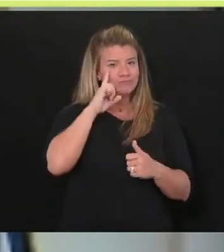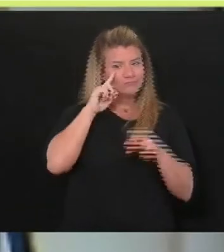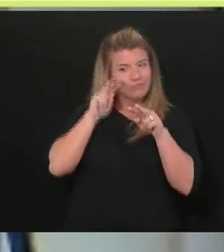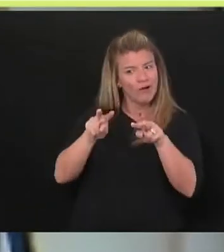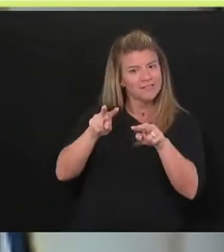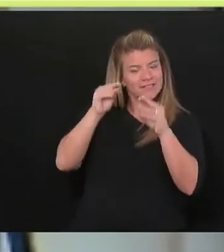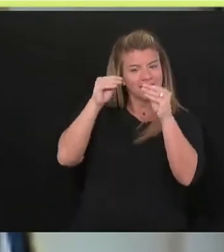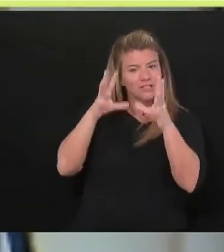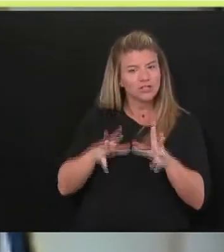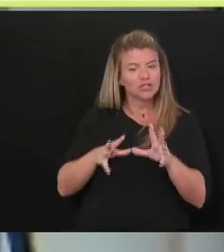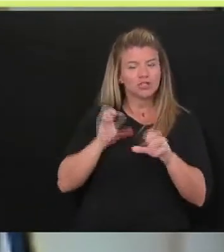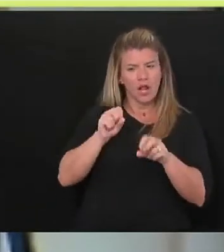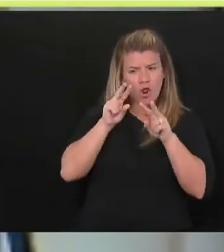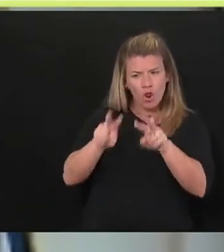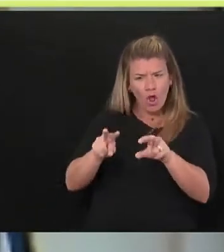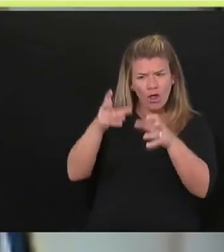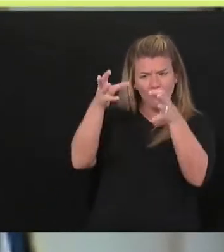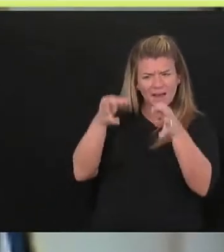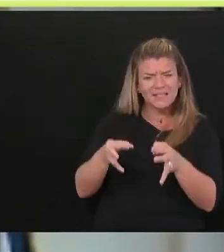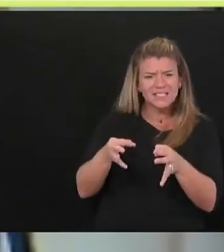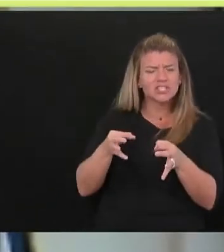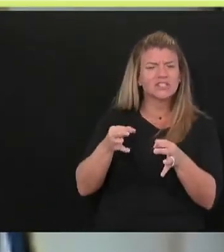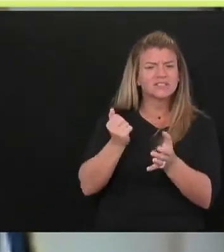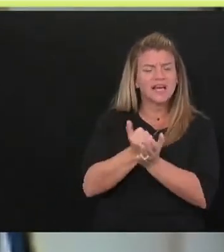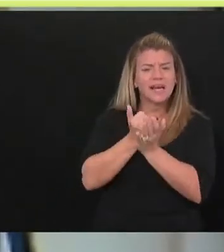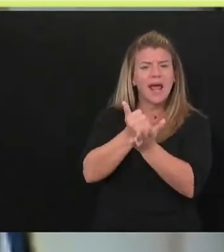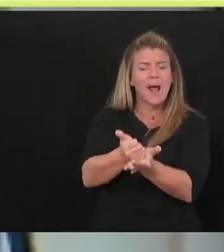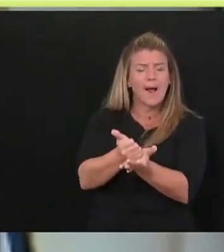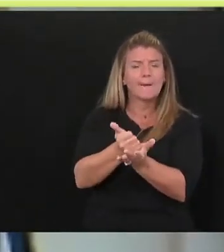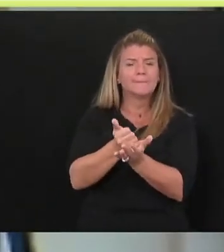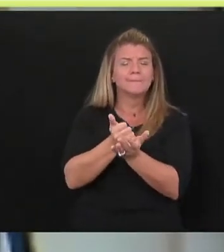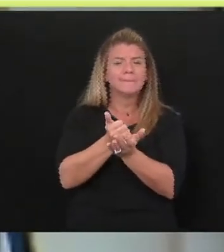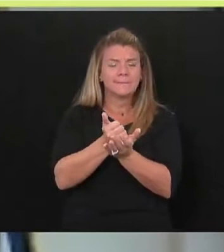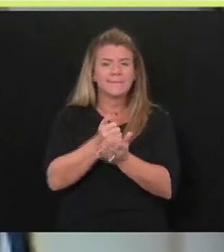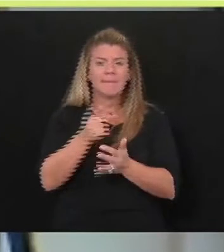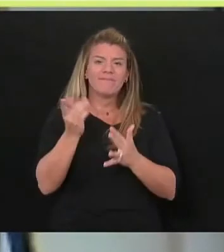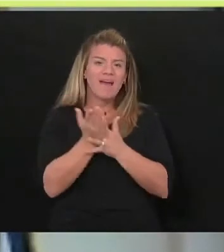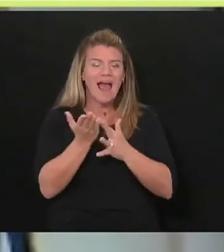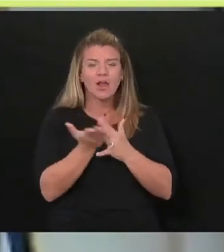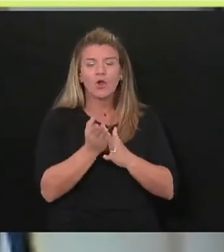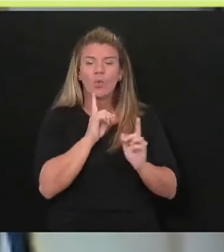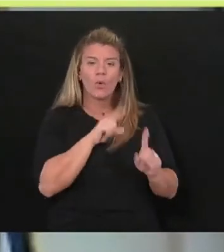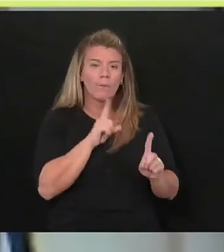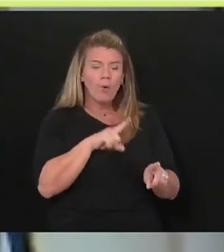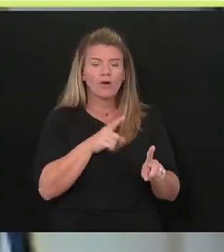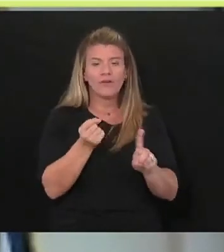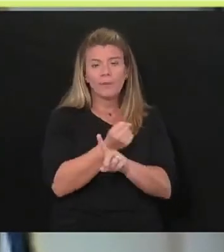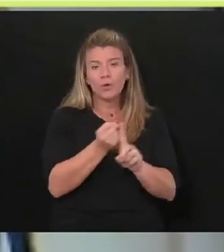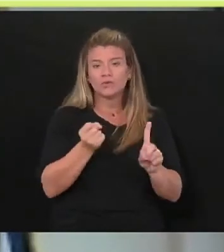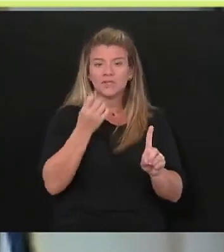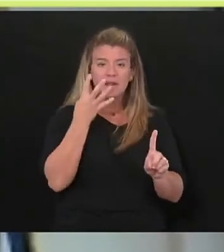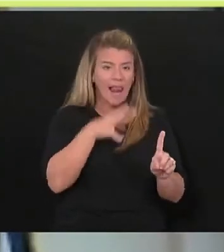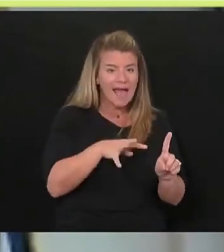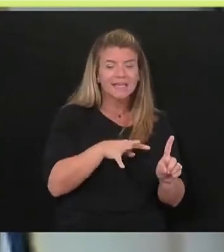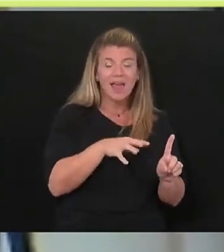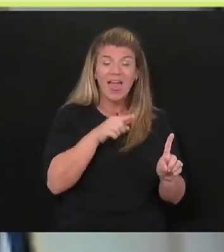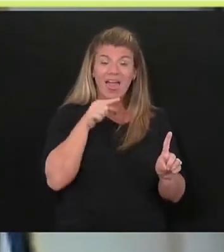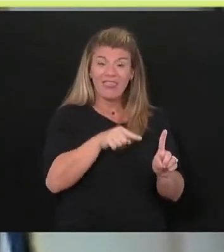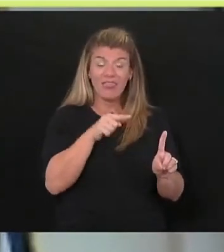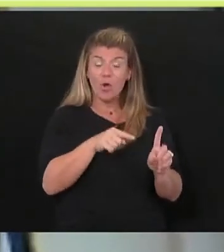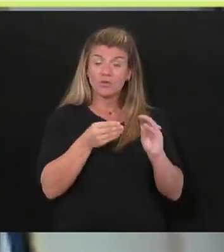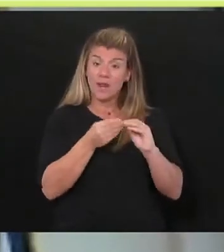can make determinations and help with regard to filing reports for abuse and neglect. Those numbers